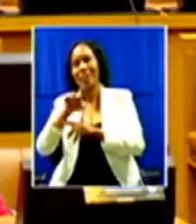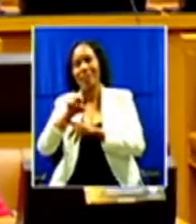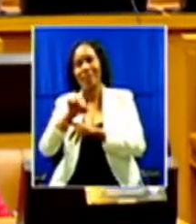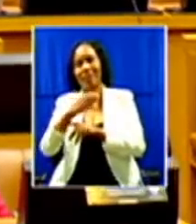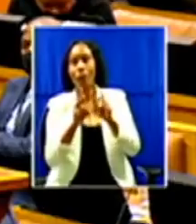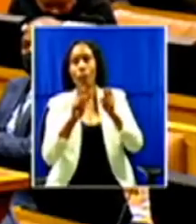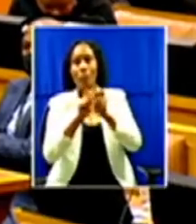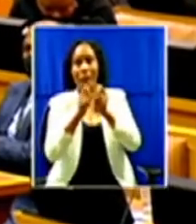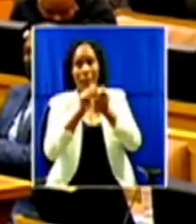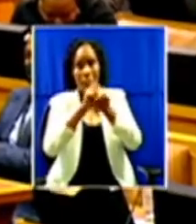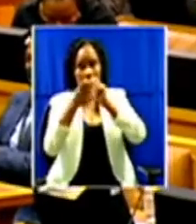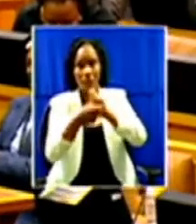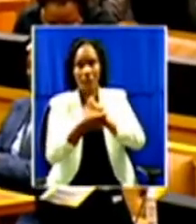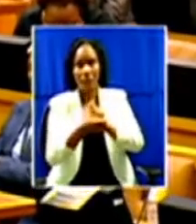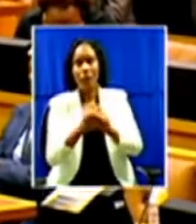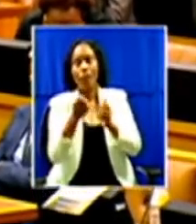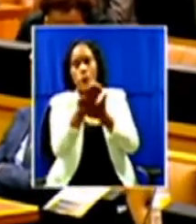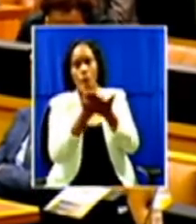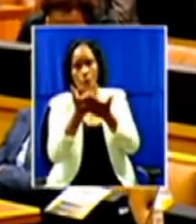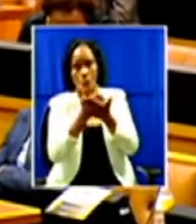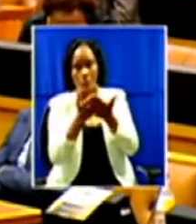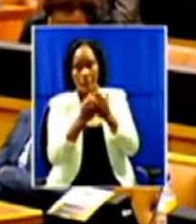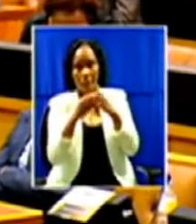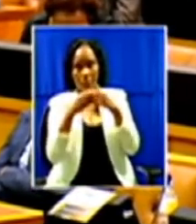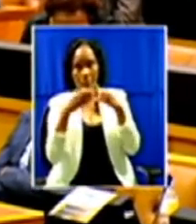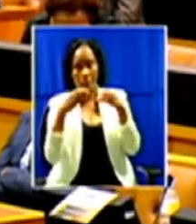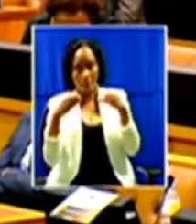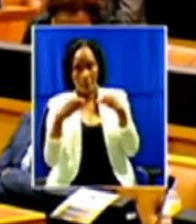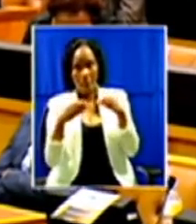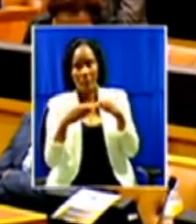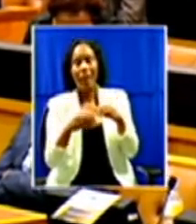this position. But there are, of course,